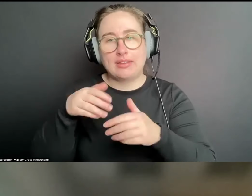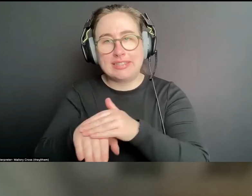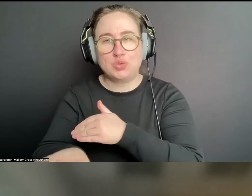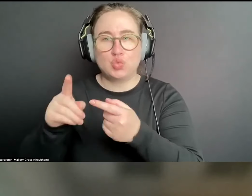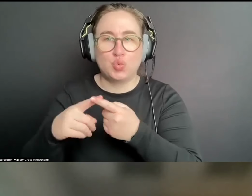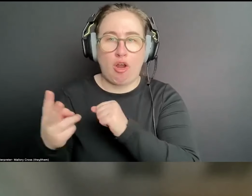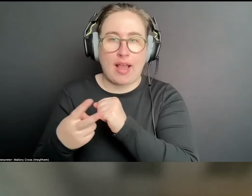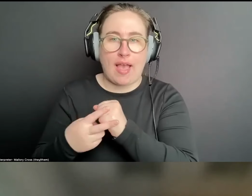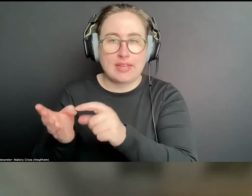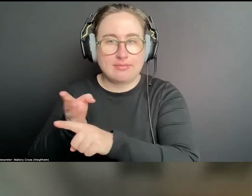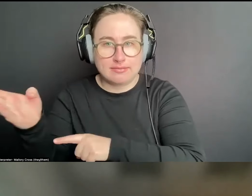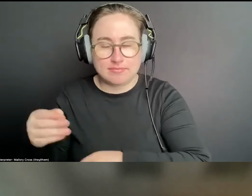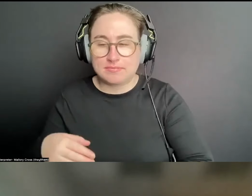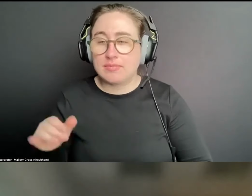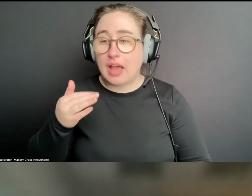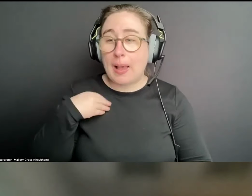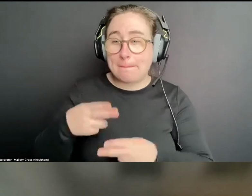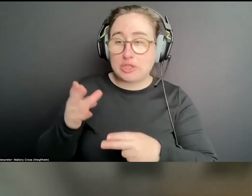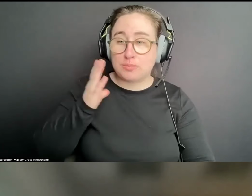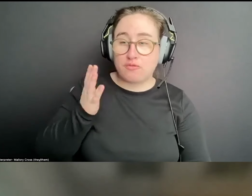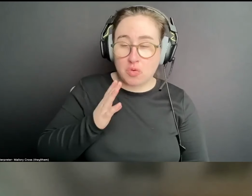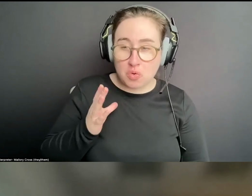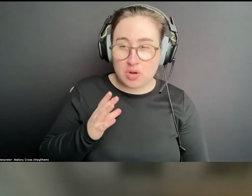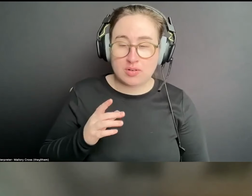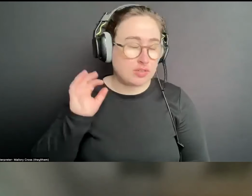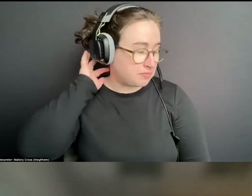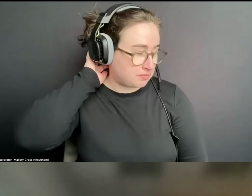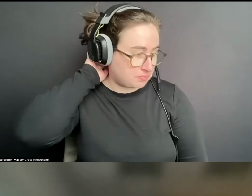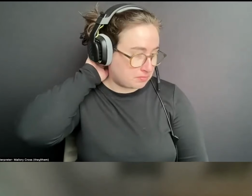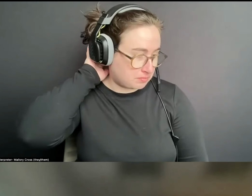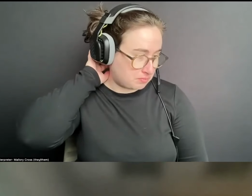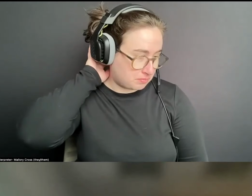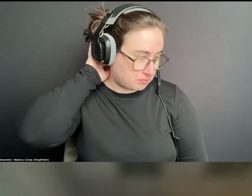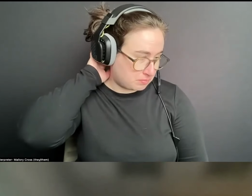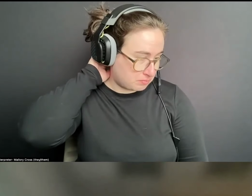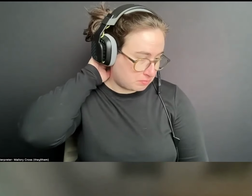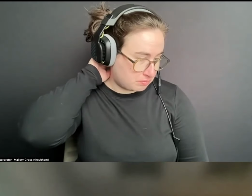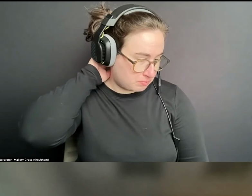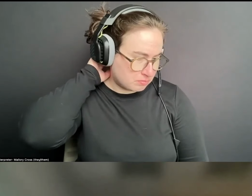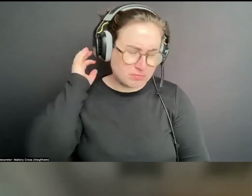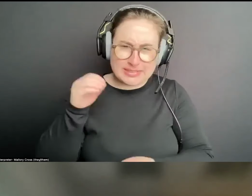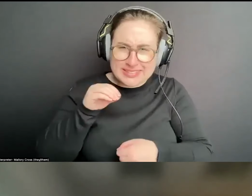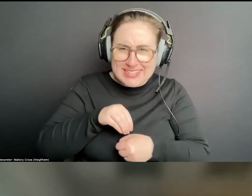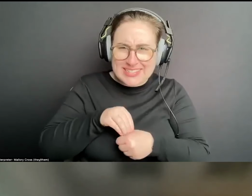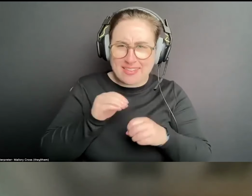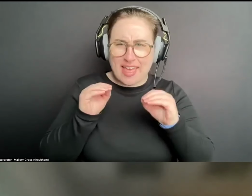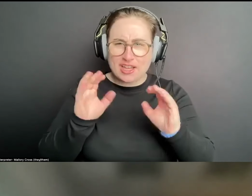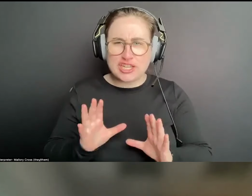like I mentioned before, it was really important as an educator for me to, thank